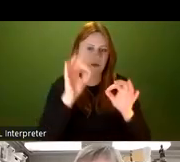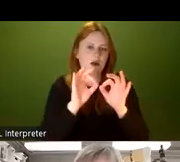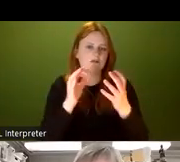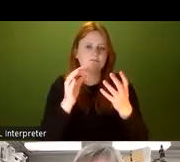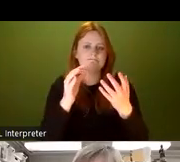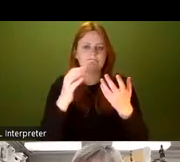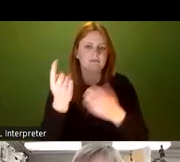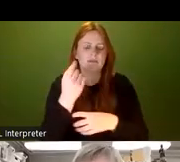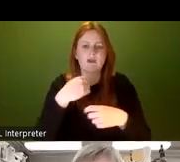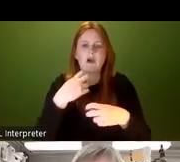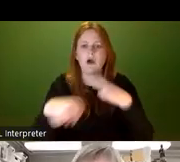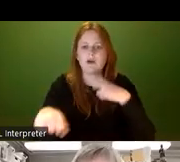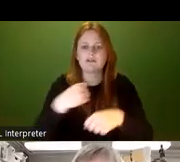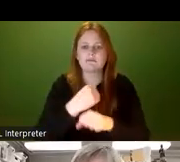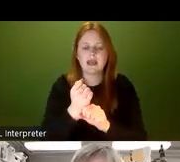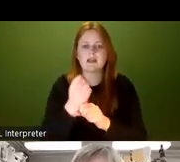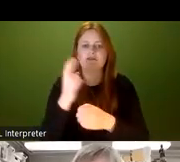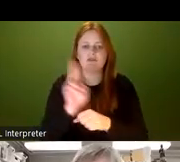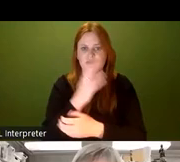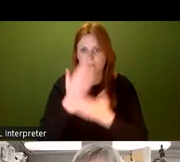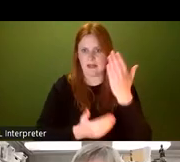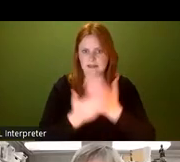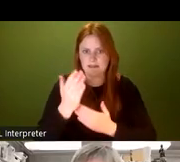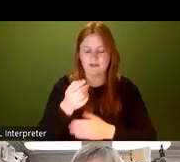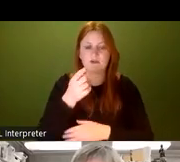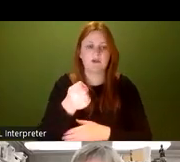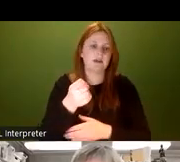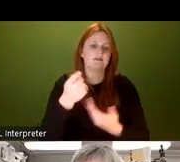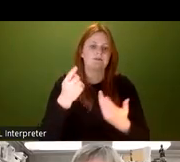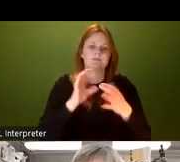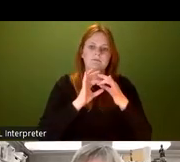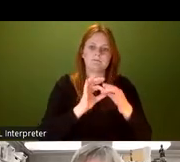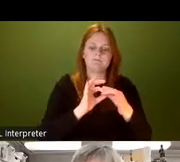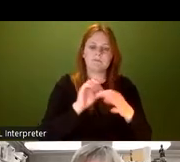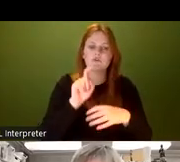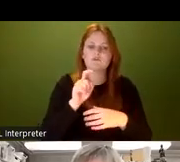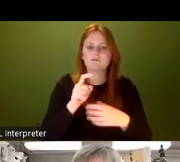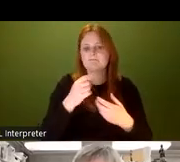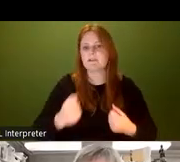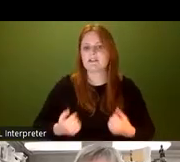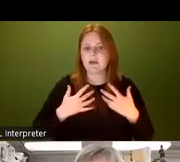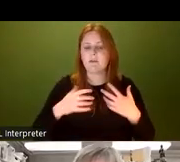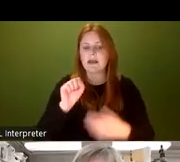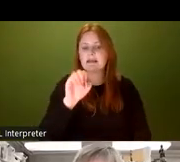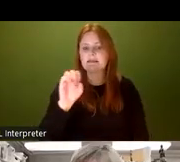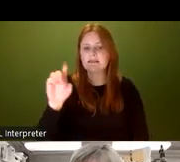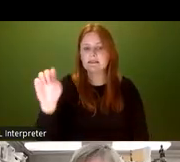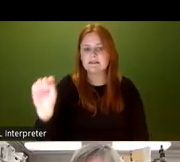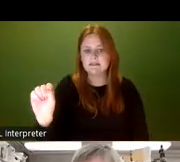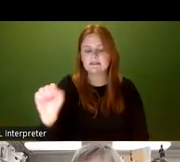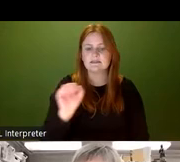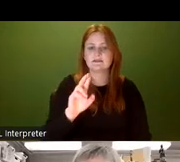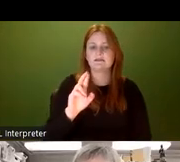by hand. So these were based on seeds on the right-hand side. It was originally a cactus that